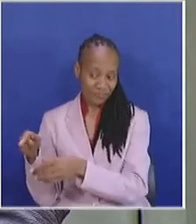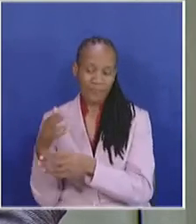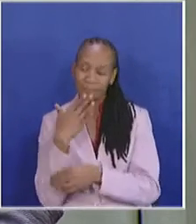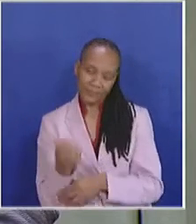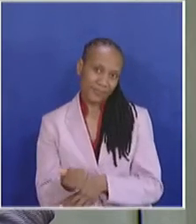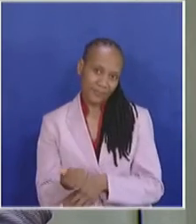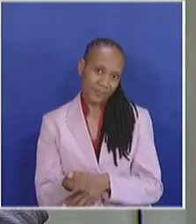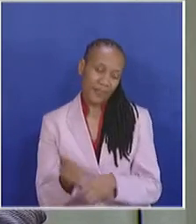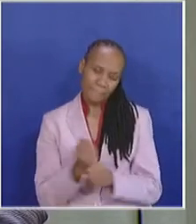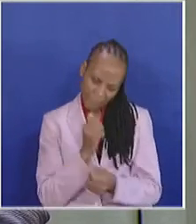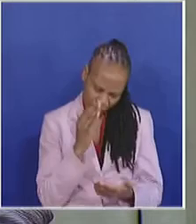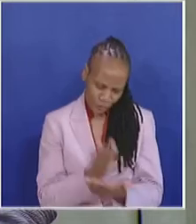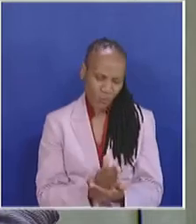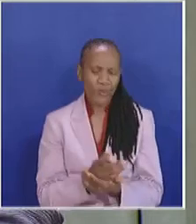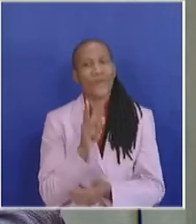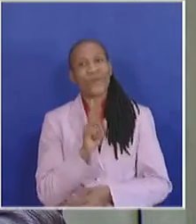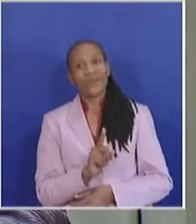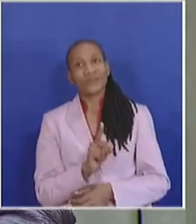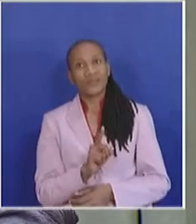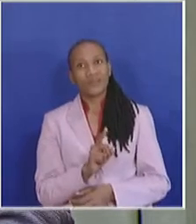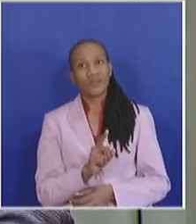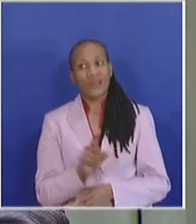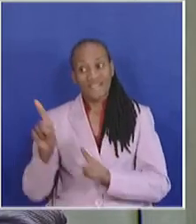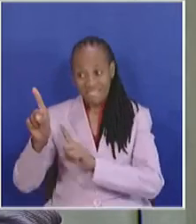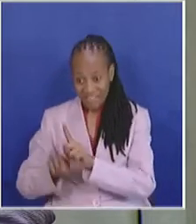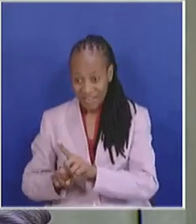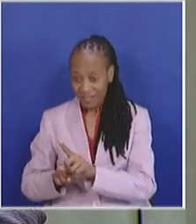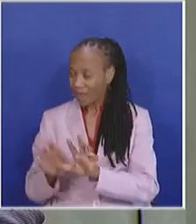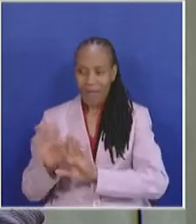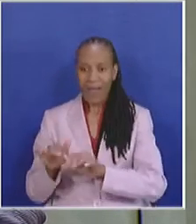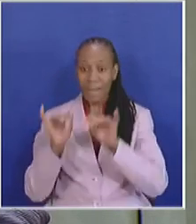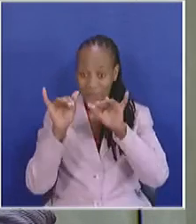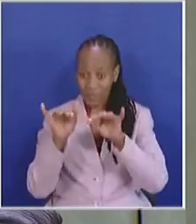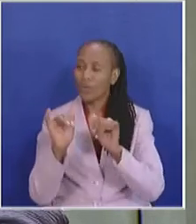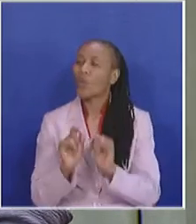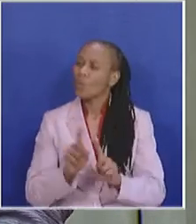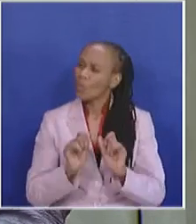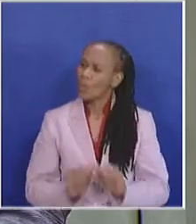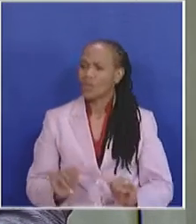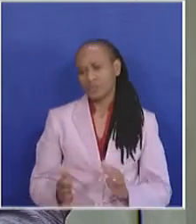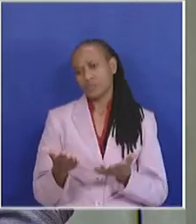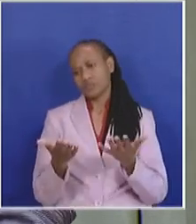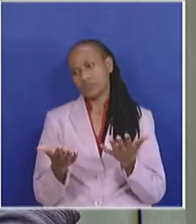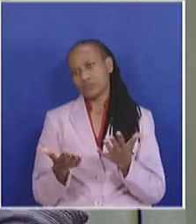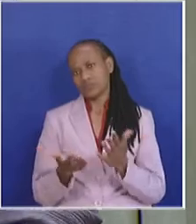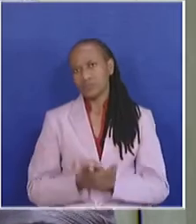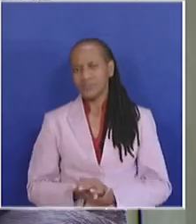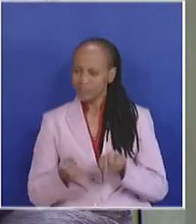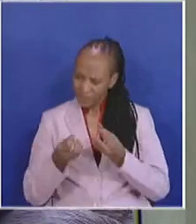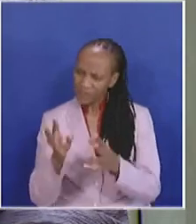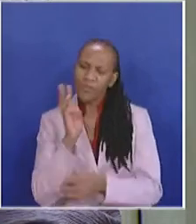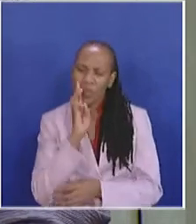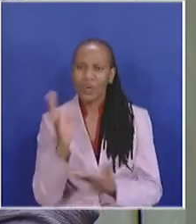to ensure that baba faile abantu baba nikeza amanzi ayikubantu.